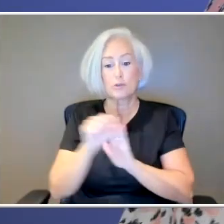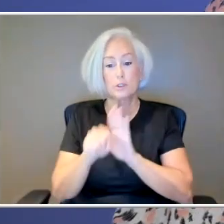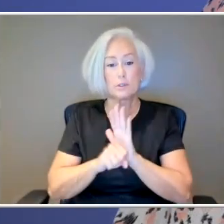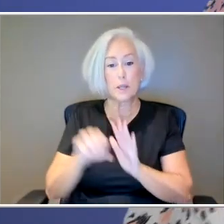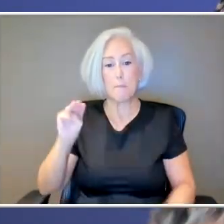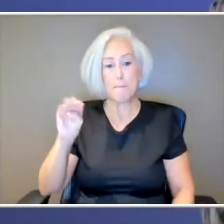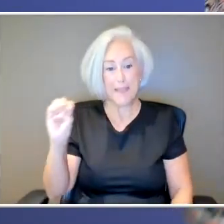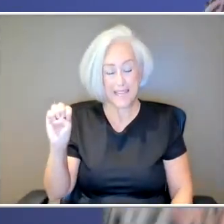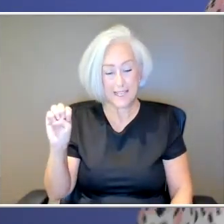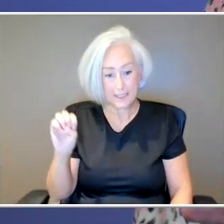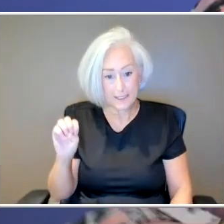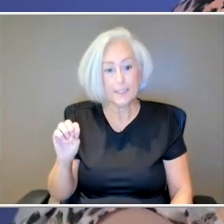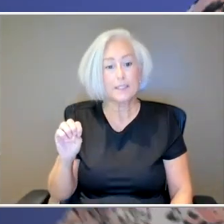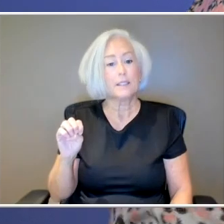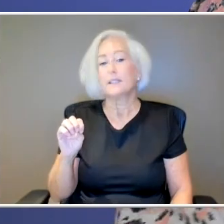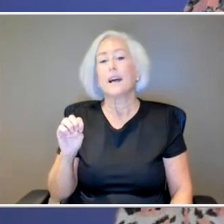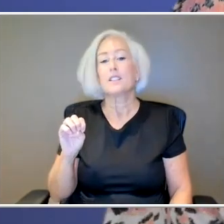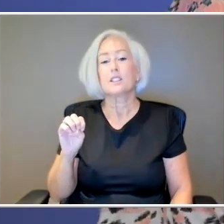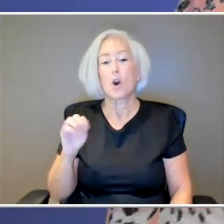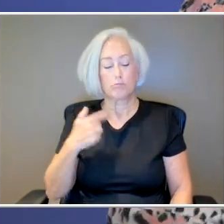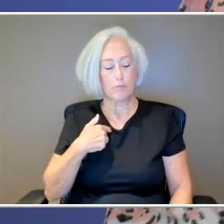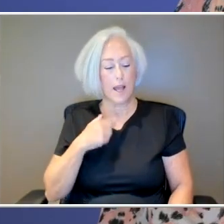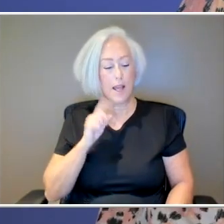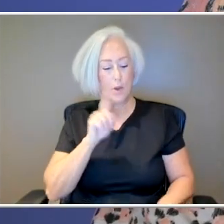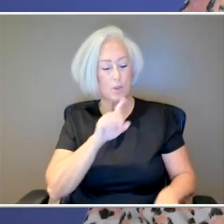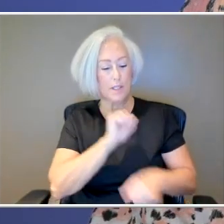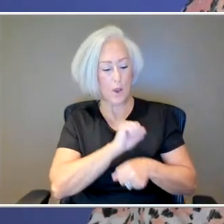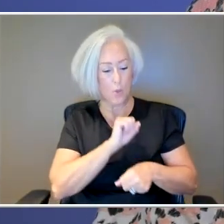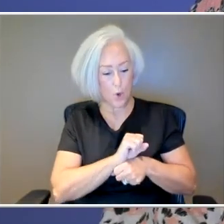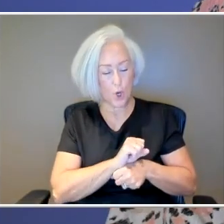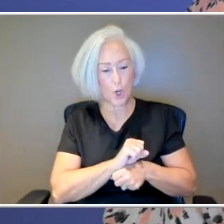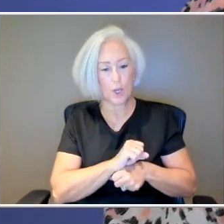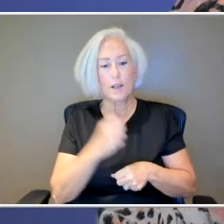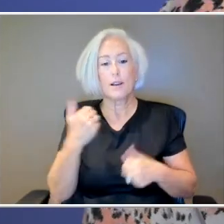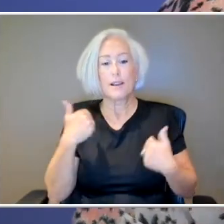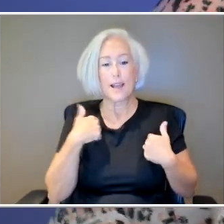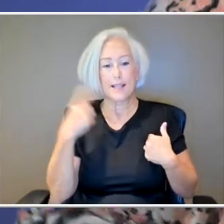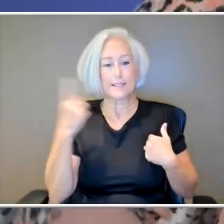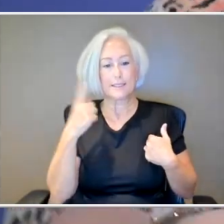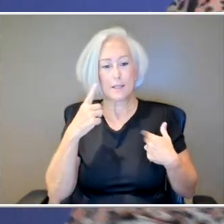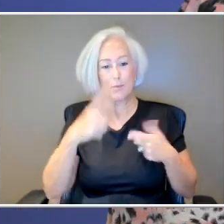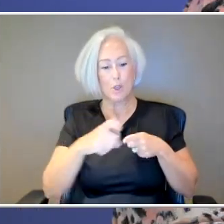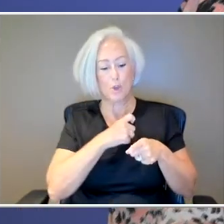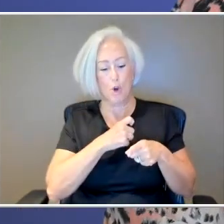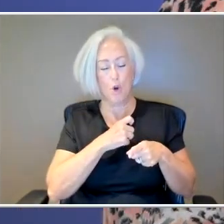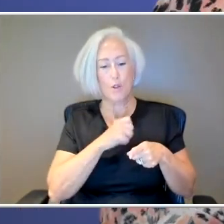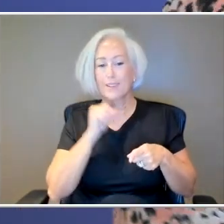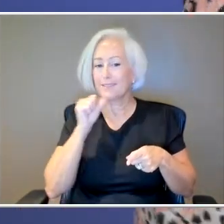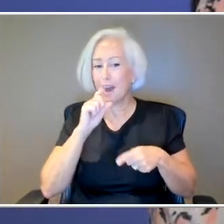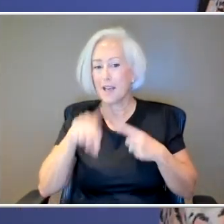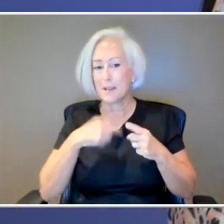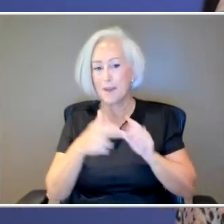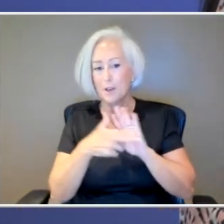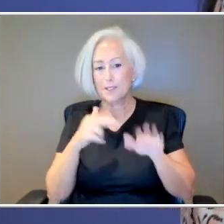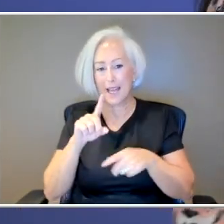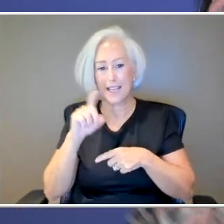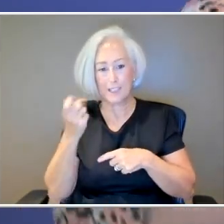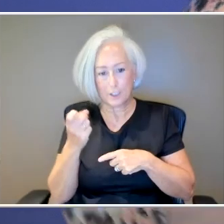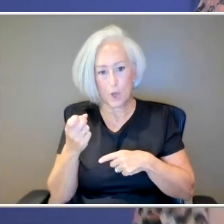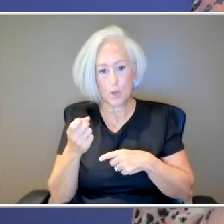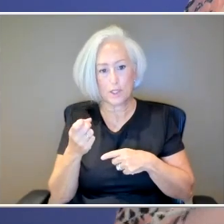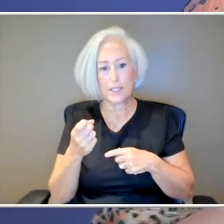like not even about my diagnosis, just about the paperwork and referrals. And I was like, I'm sorry, I'm leaving for Maine tomorrow with my